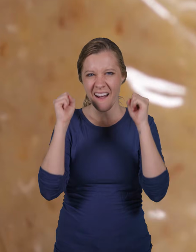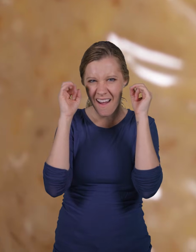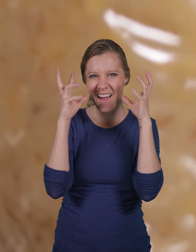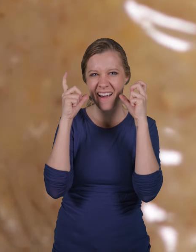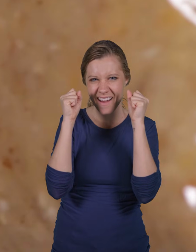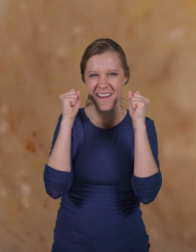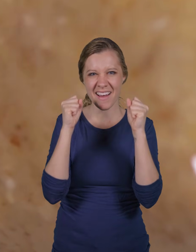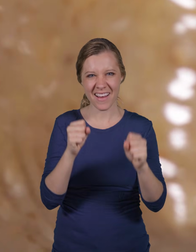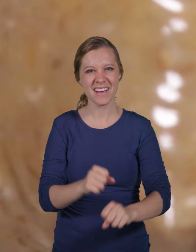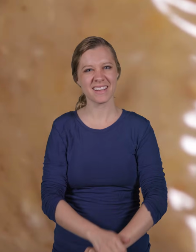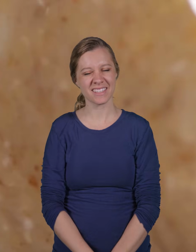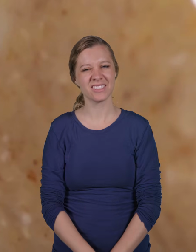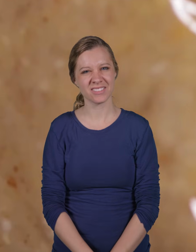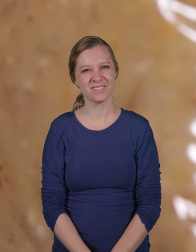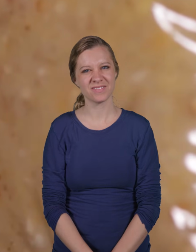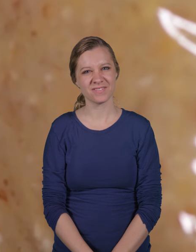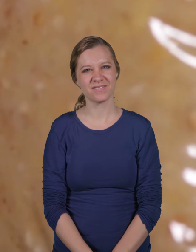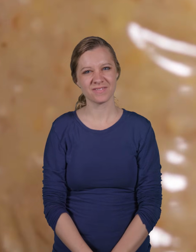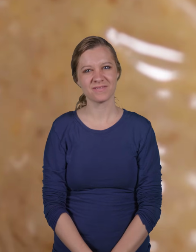That's awesome.